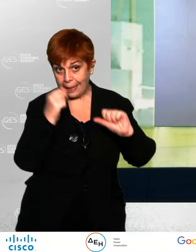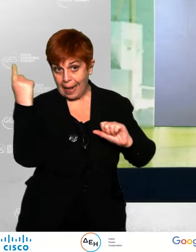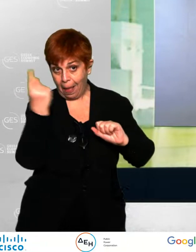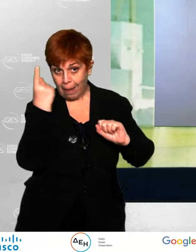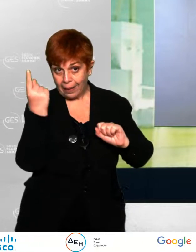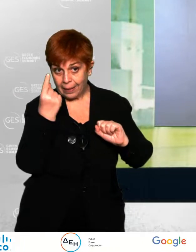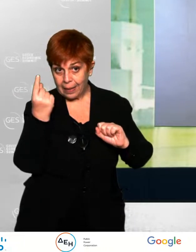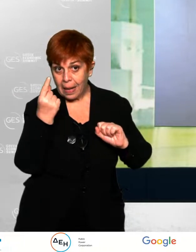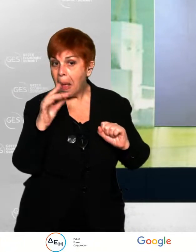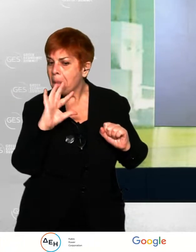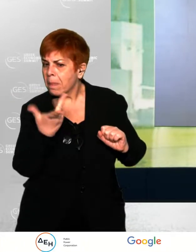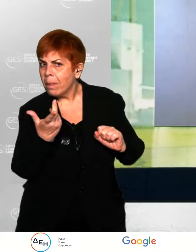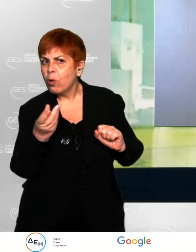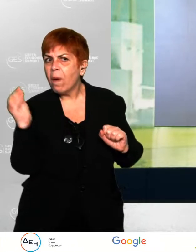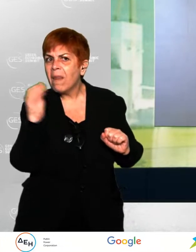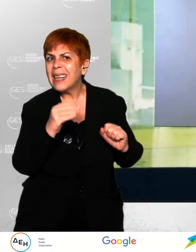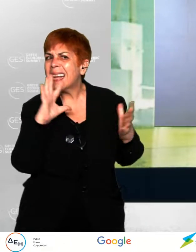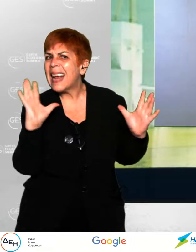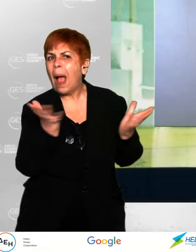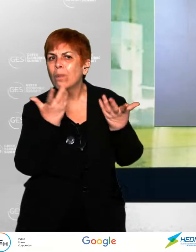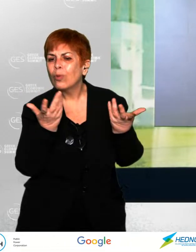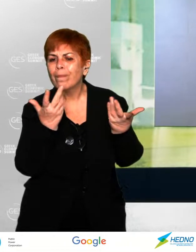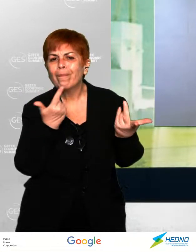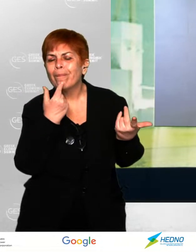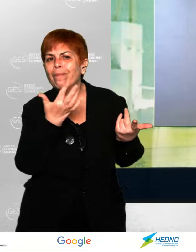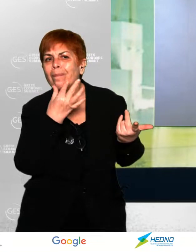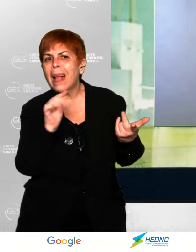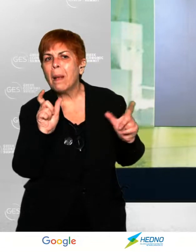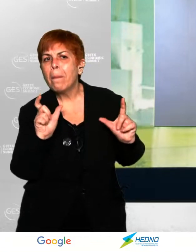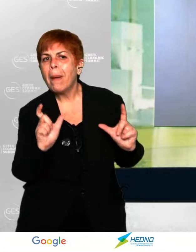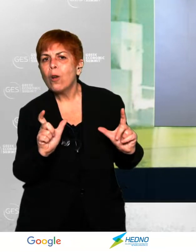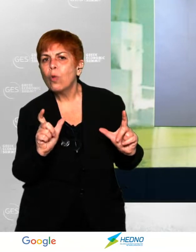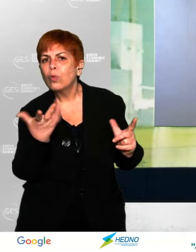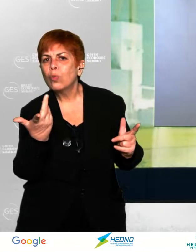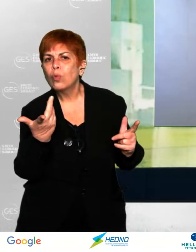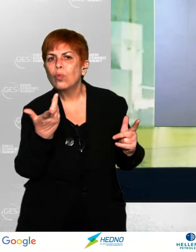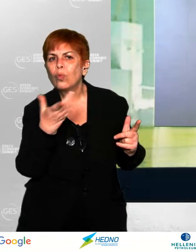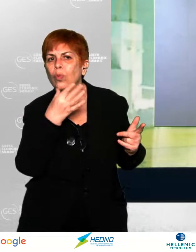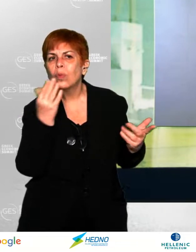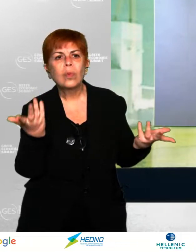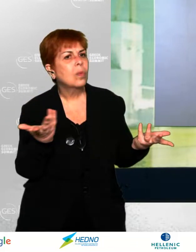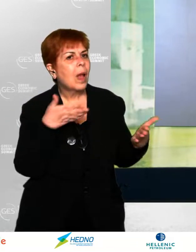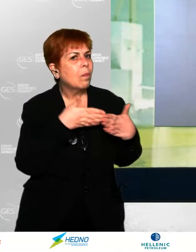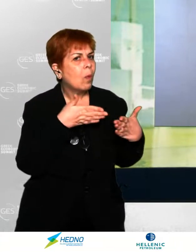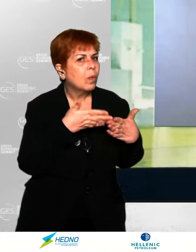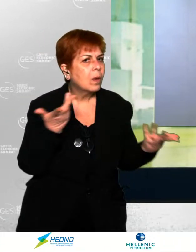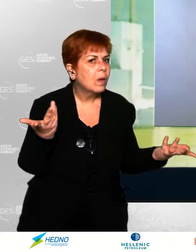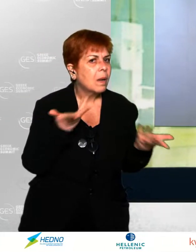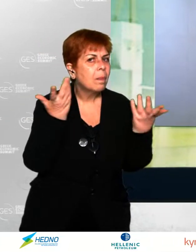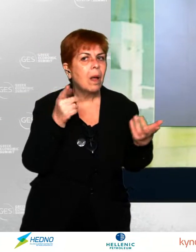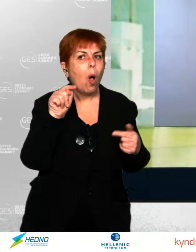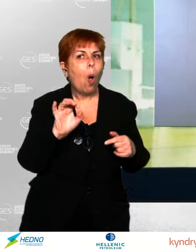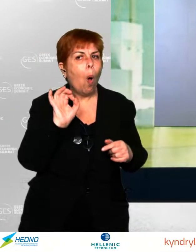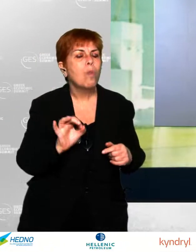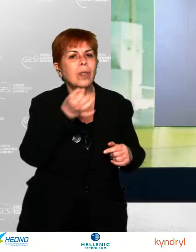the Club of Rome report from 50 years ago, of course that was about energy